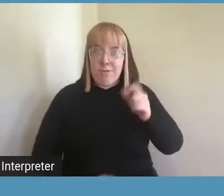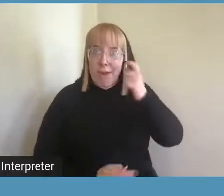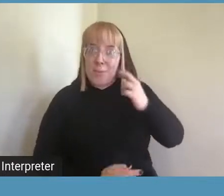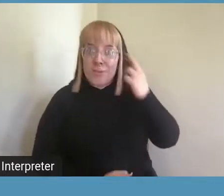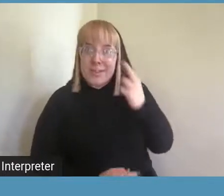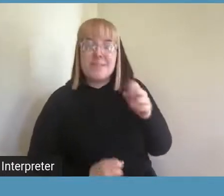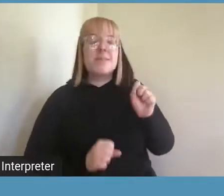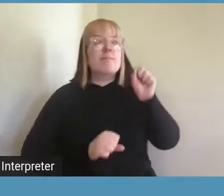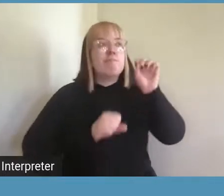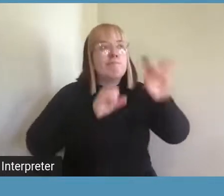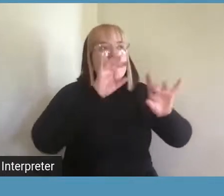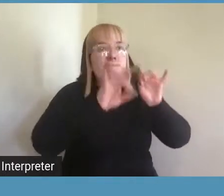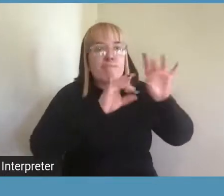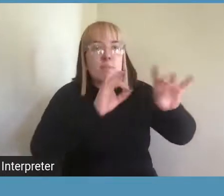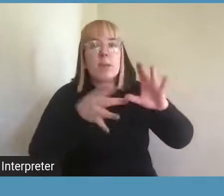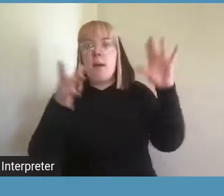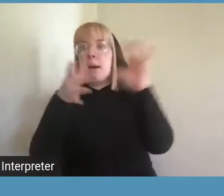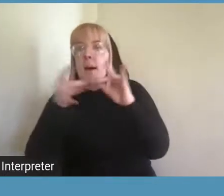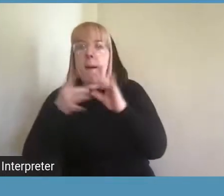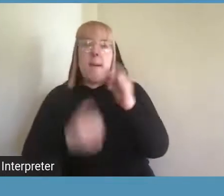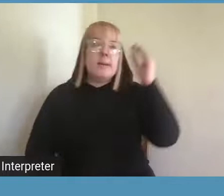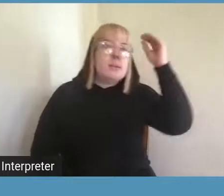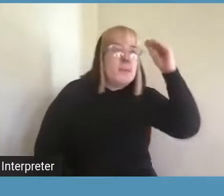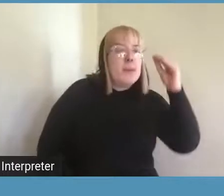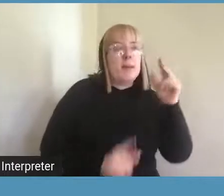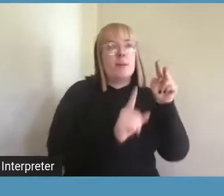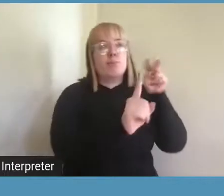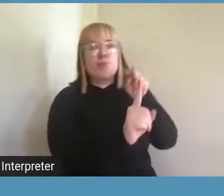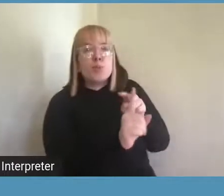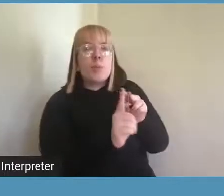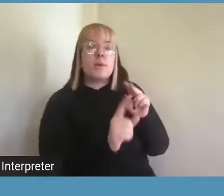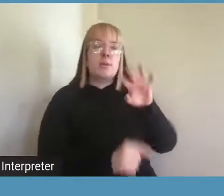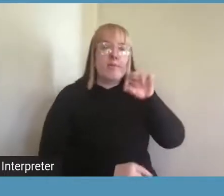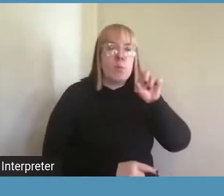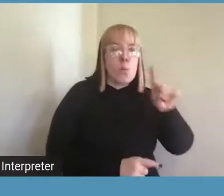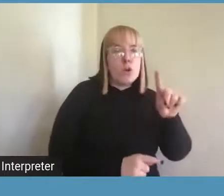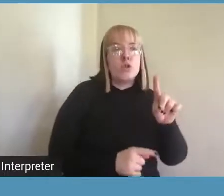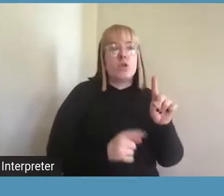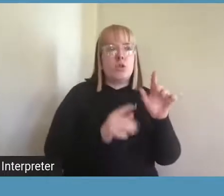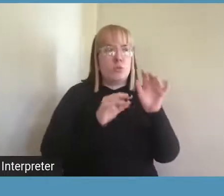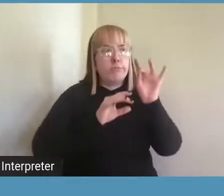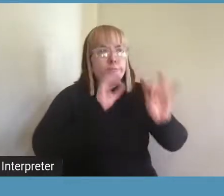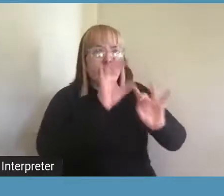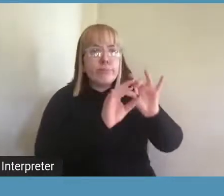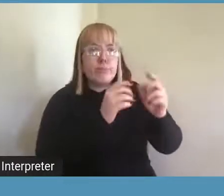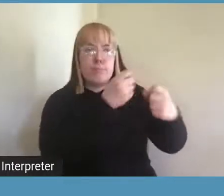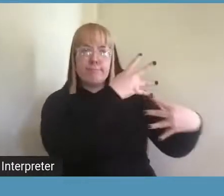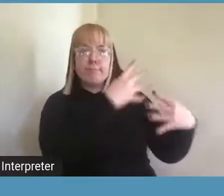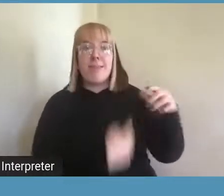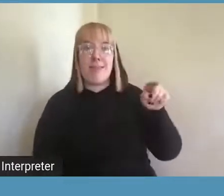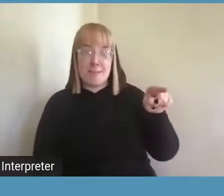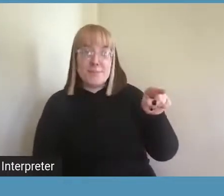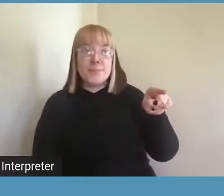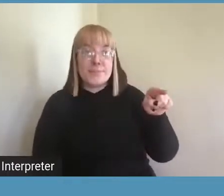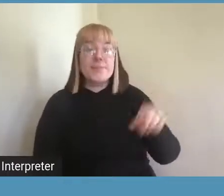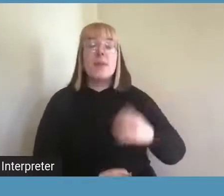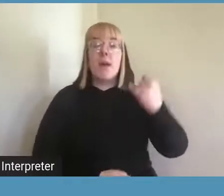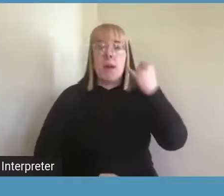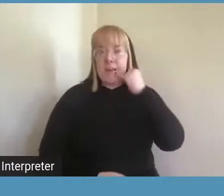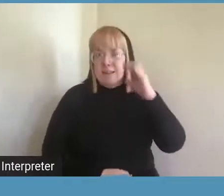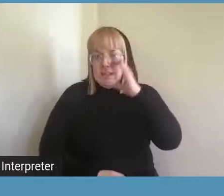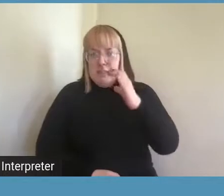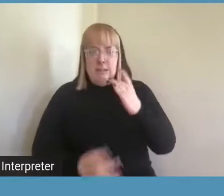connecting with your fellow attendees in between programs. If you are looking for help in